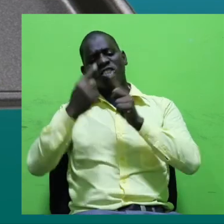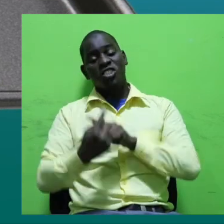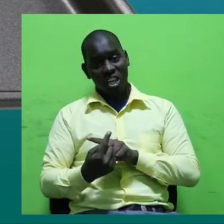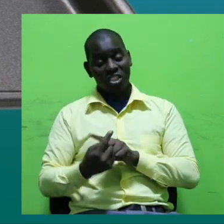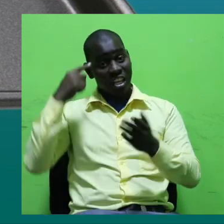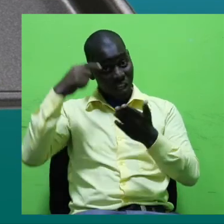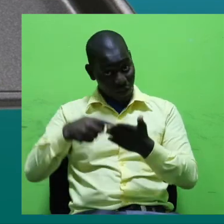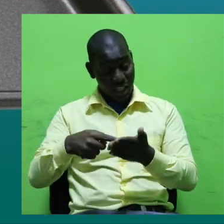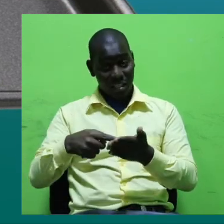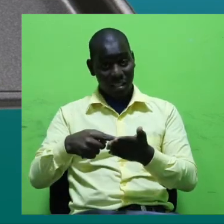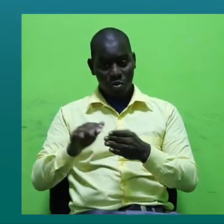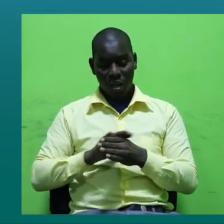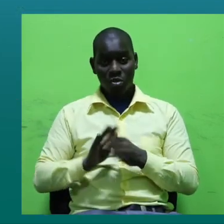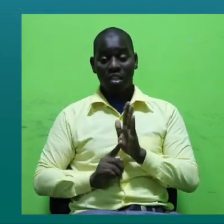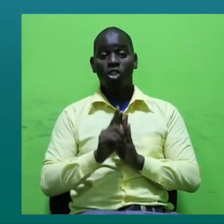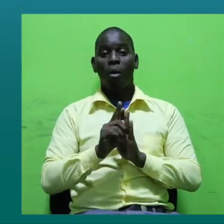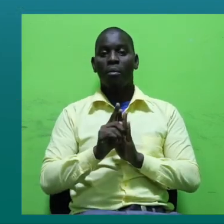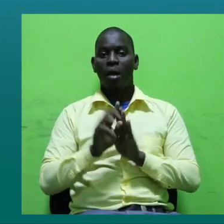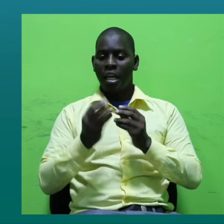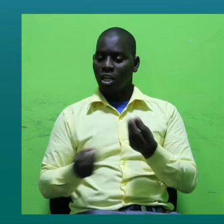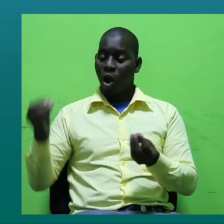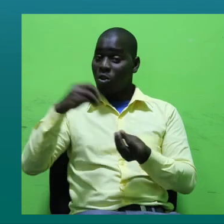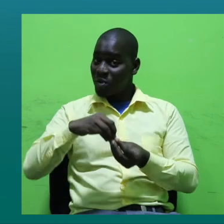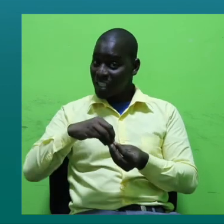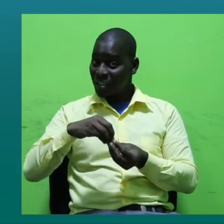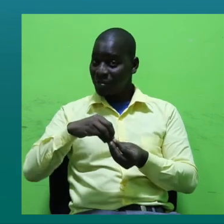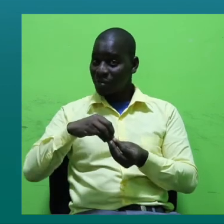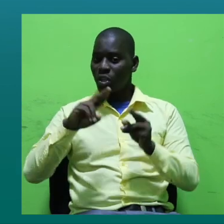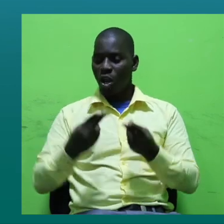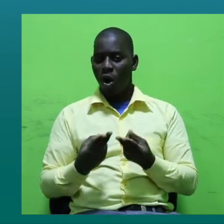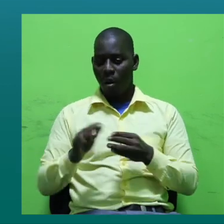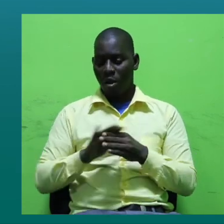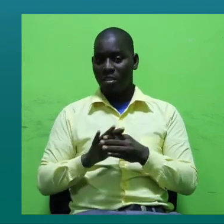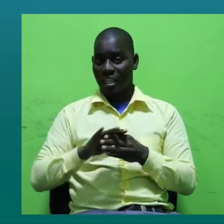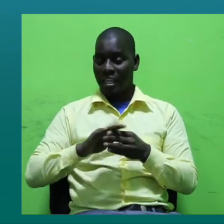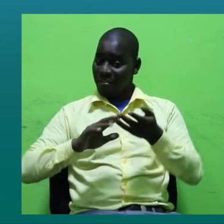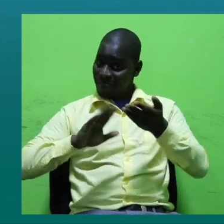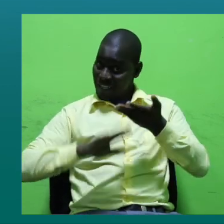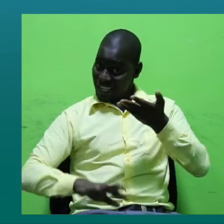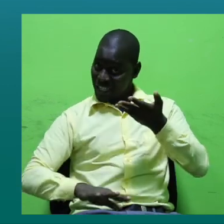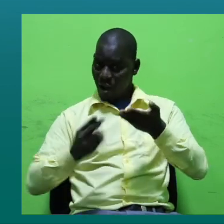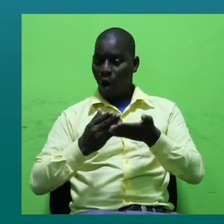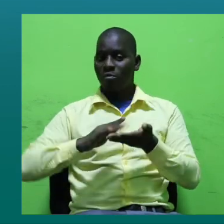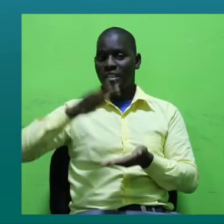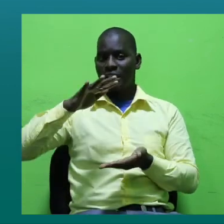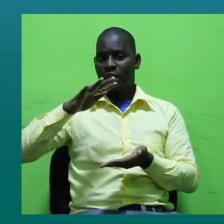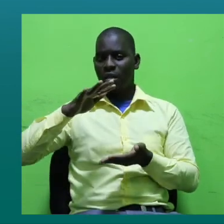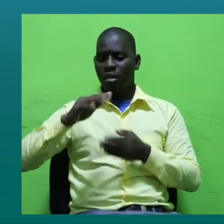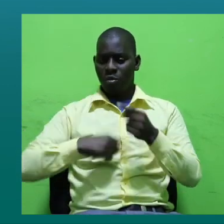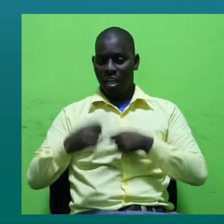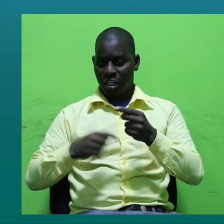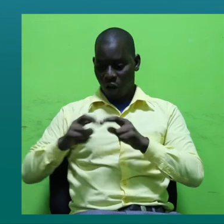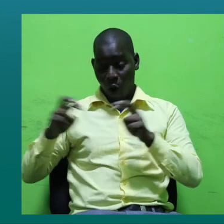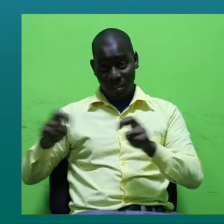experiment. Observation and recording data. When you interact with your experiment, you are